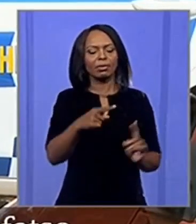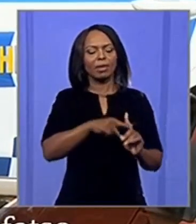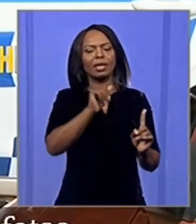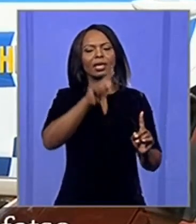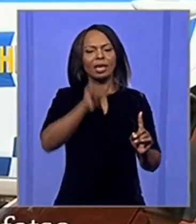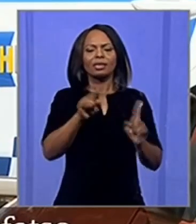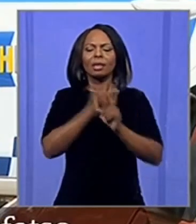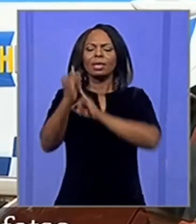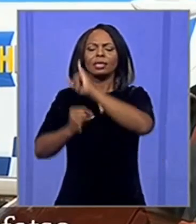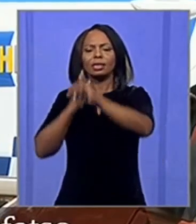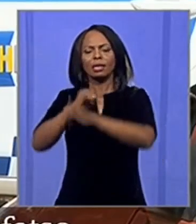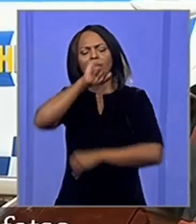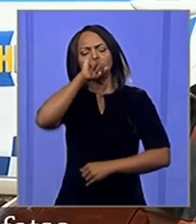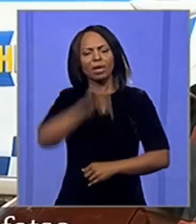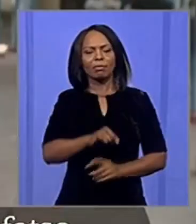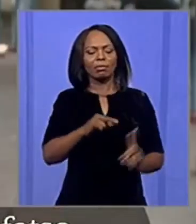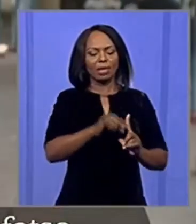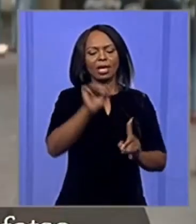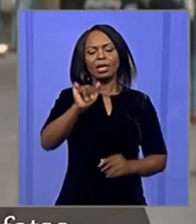baditšhaba. I heard the story of